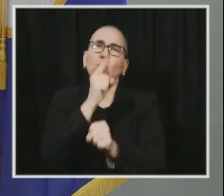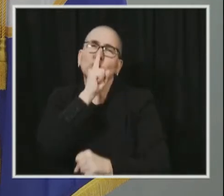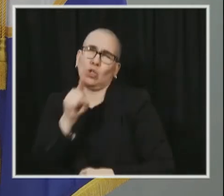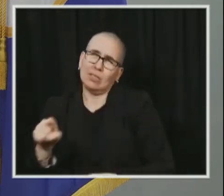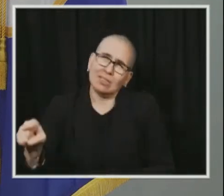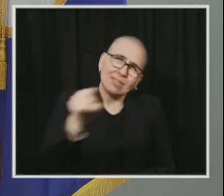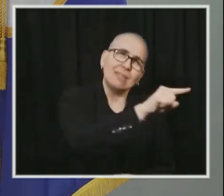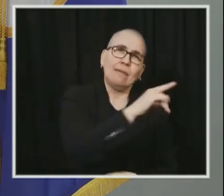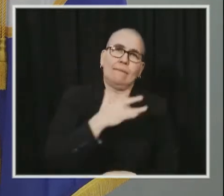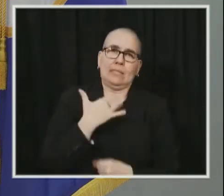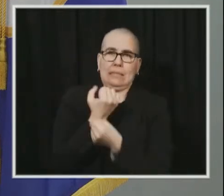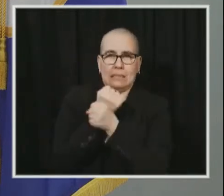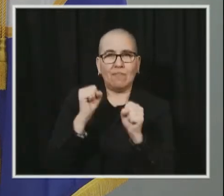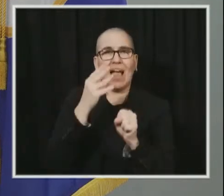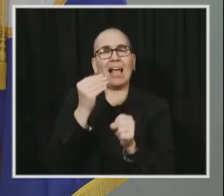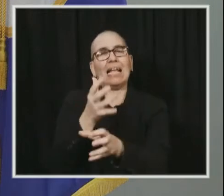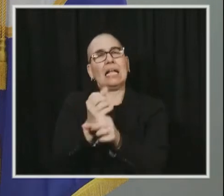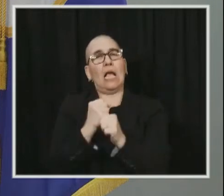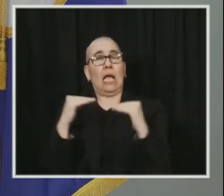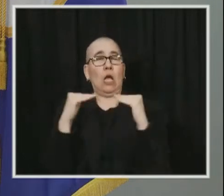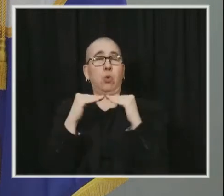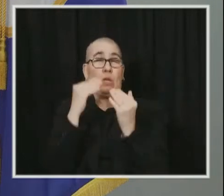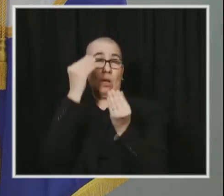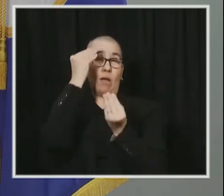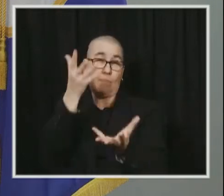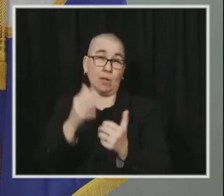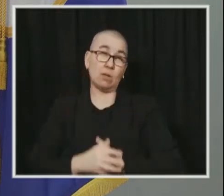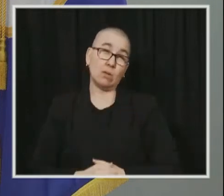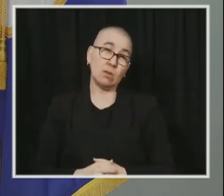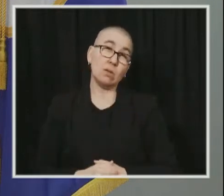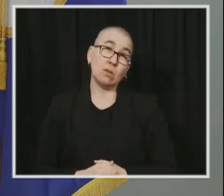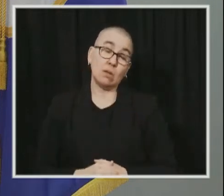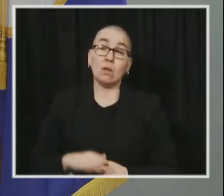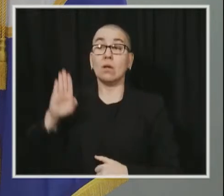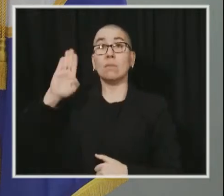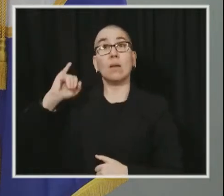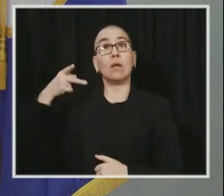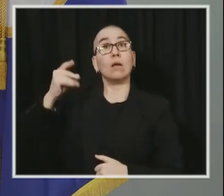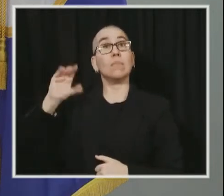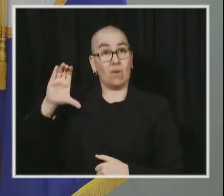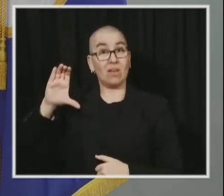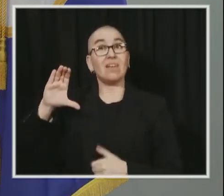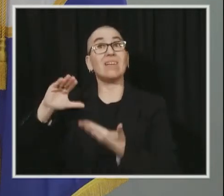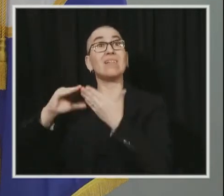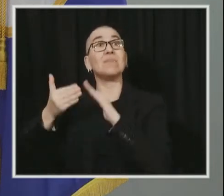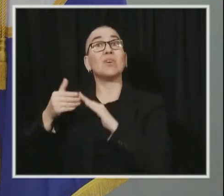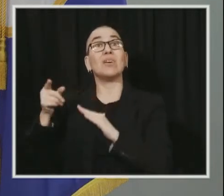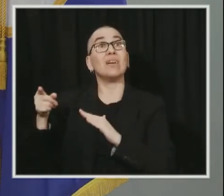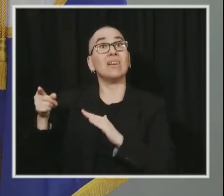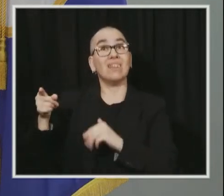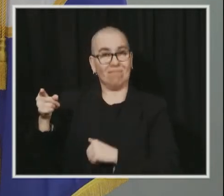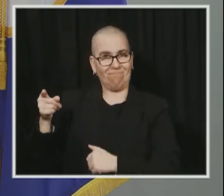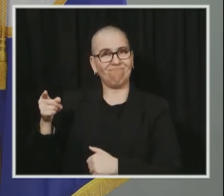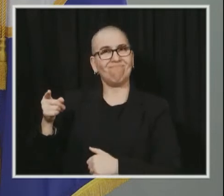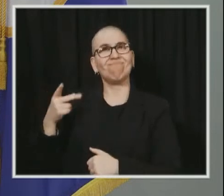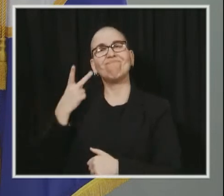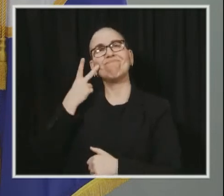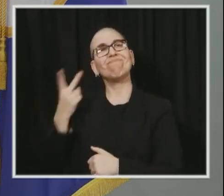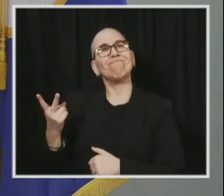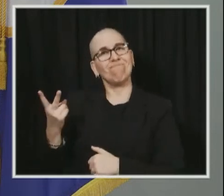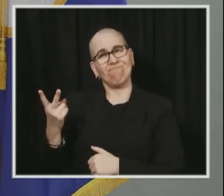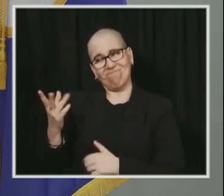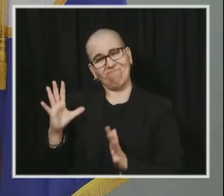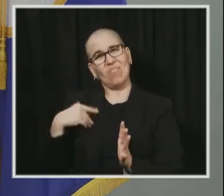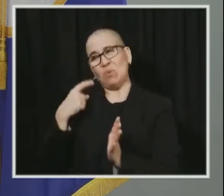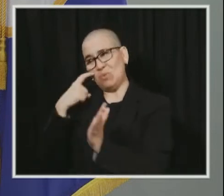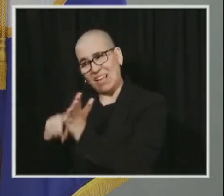vaccine rollout. To Minnesota's BIPOC communities, we see you, we value you, and we want to ensure that you get